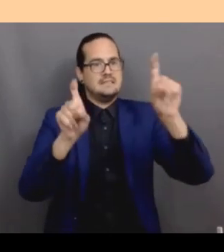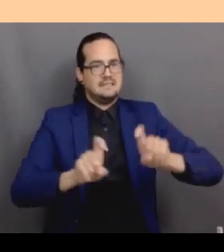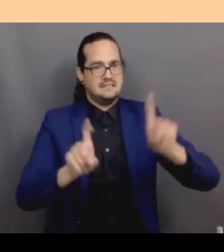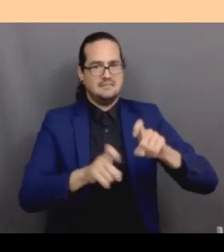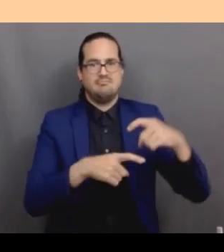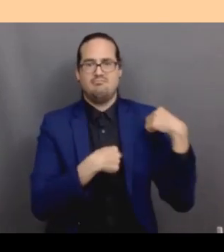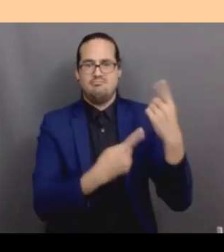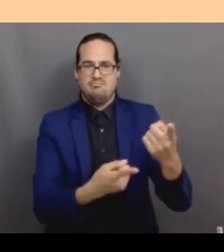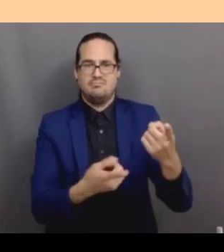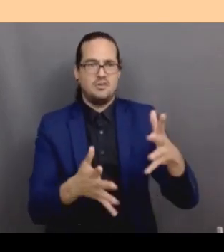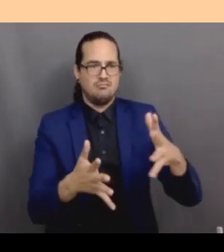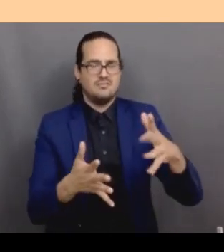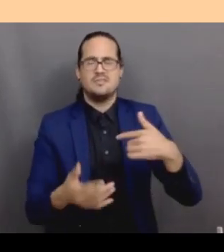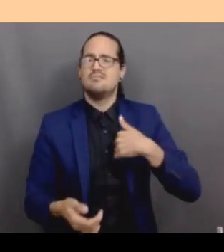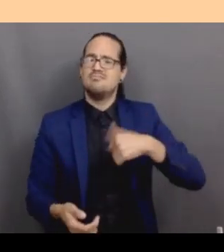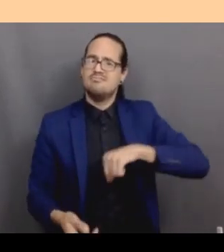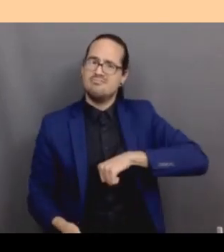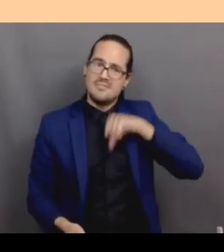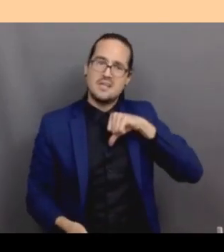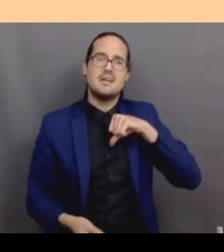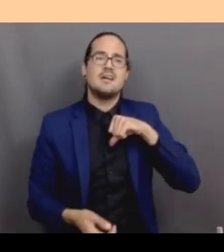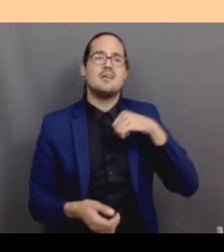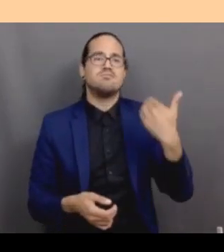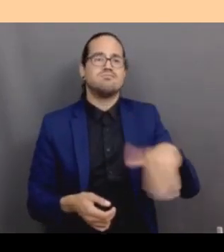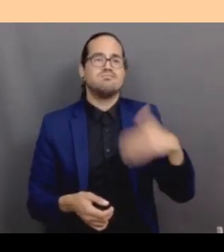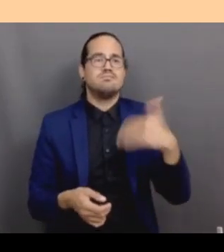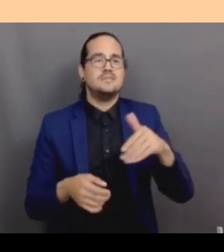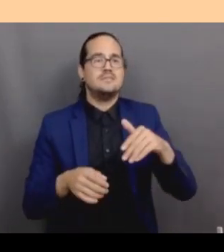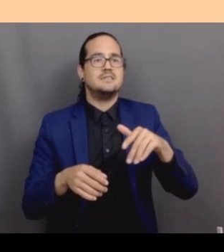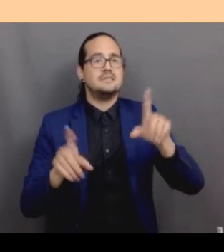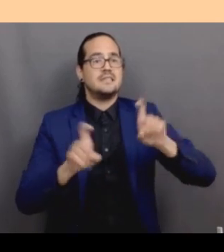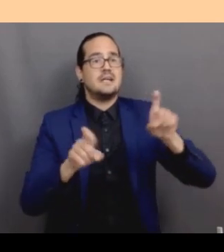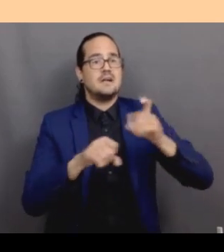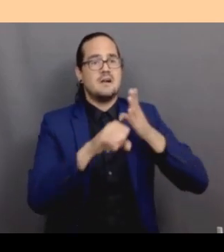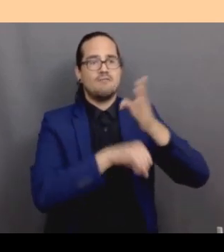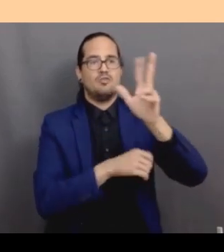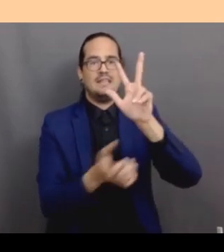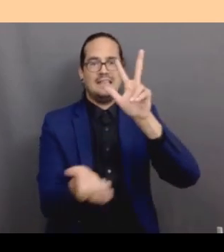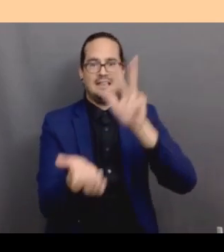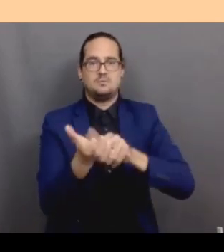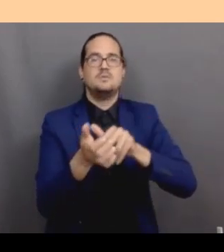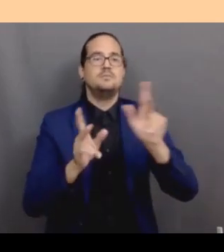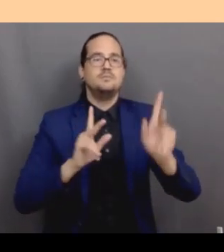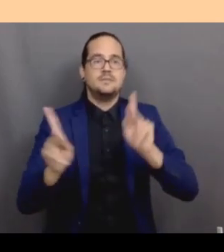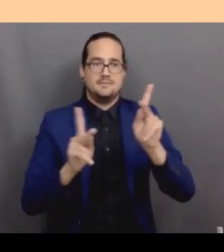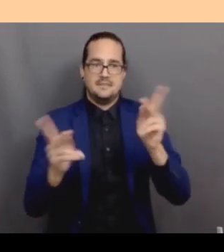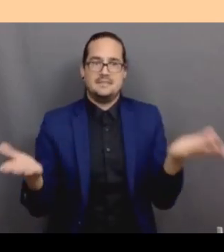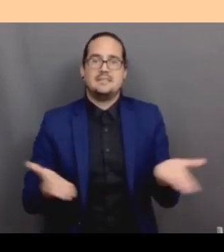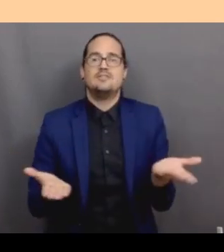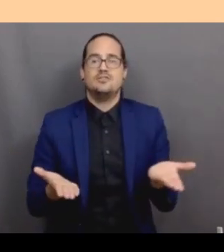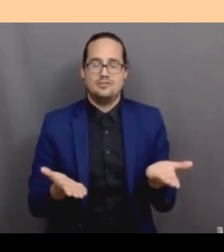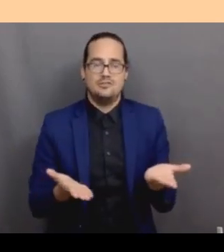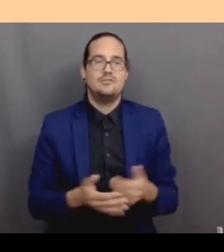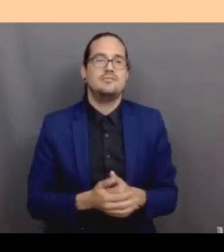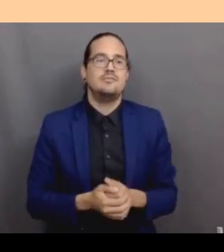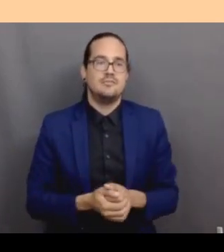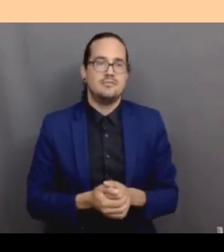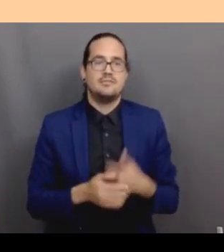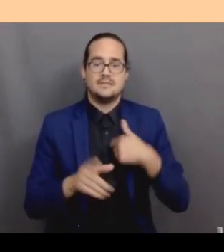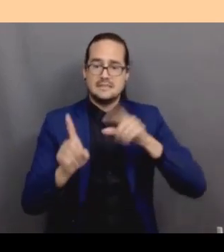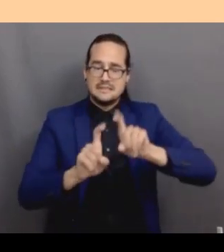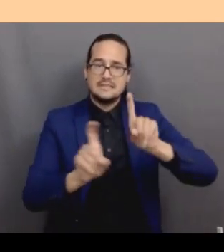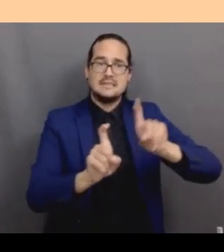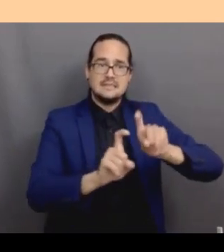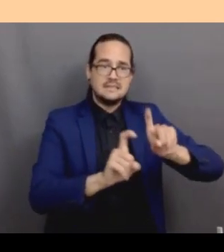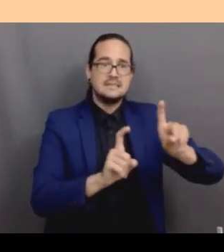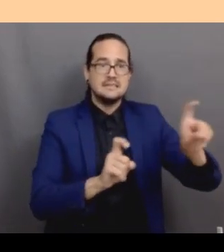3,000 individuals in Marin County, and we're looking to expand that, and as well as expanding our contact investigation support. So if someone does test